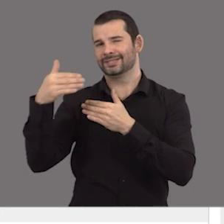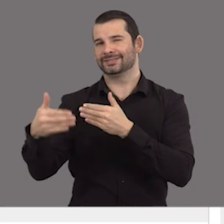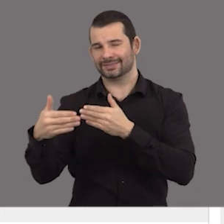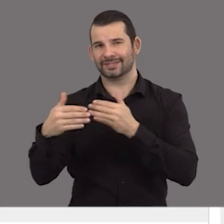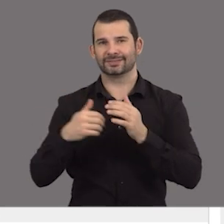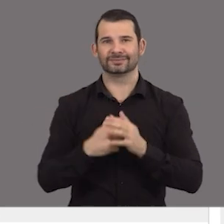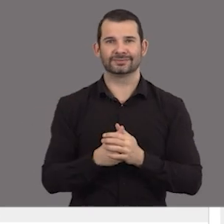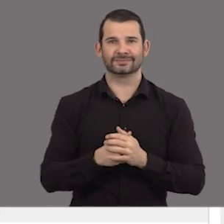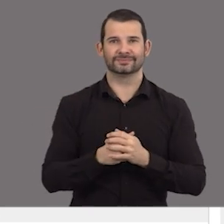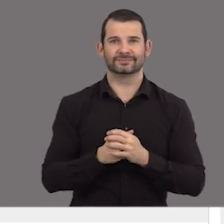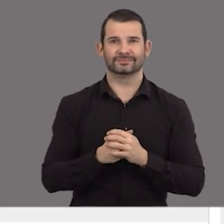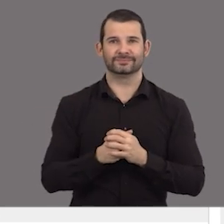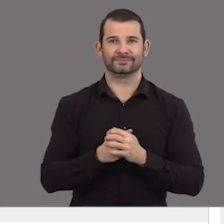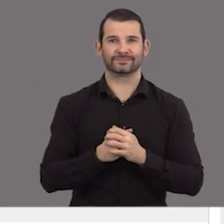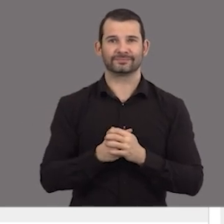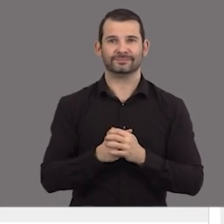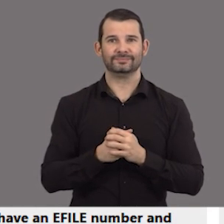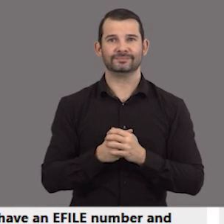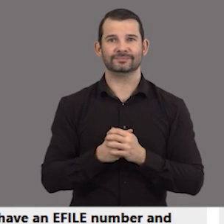Click Next.